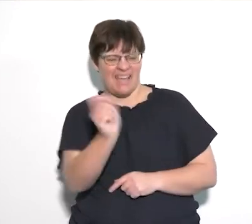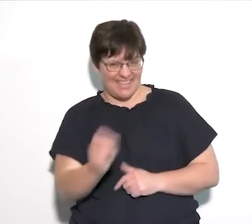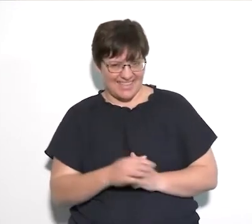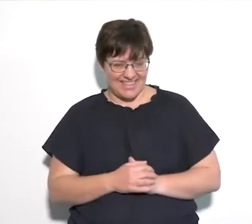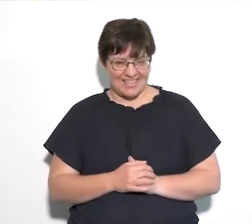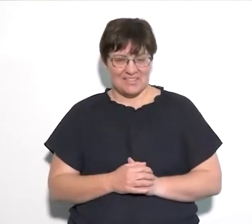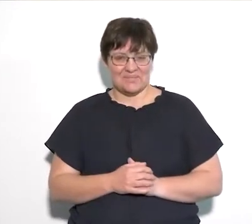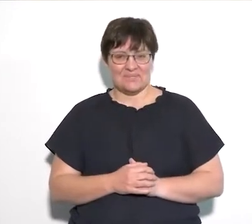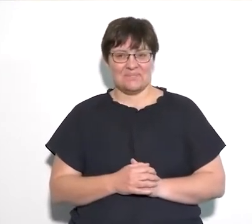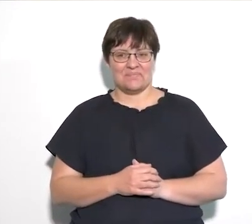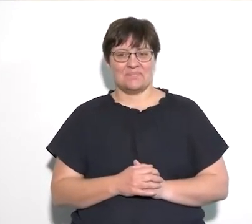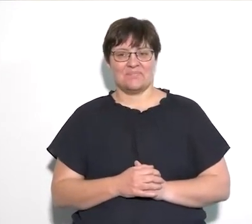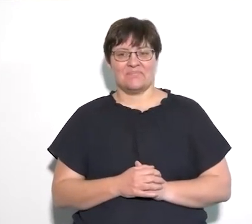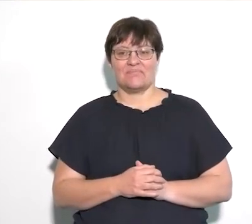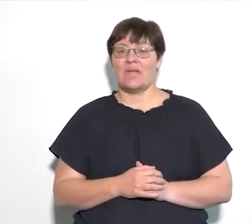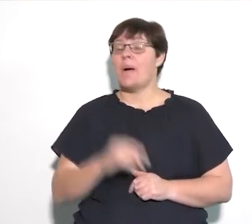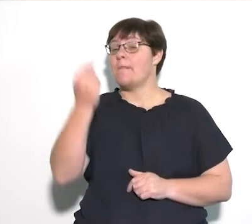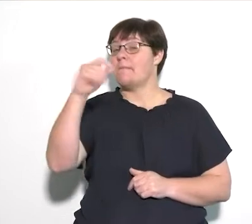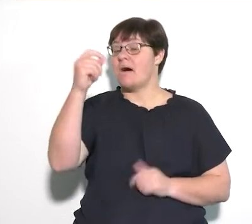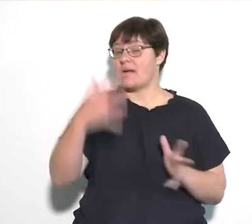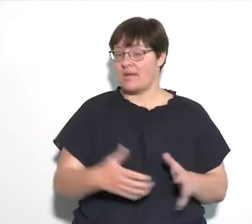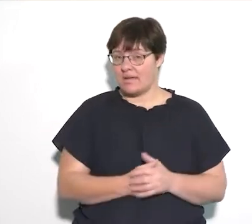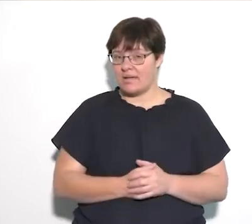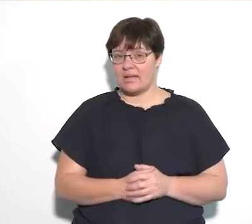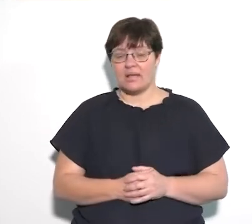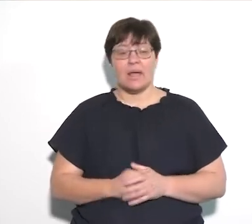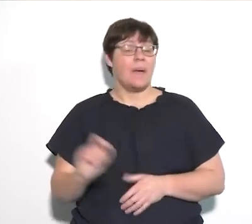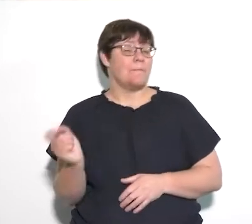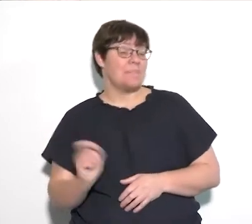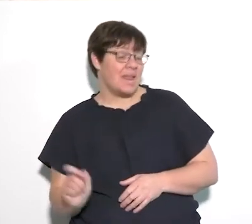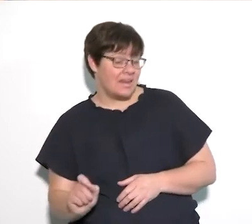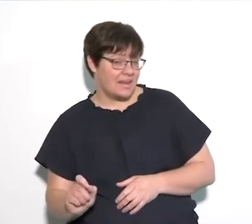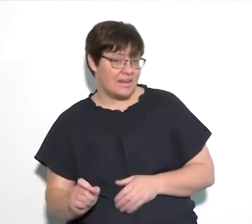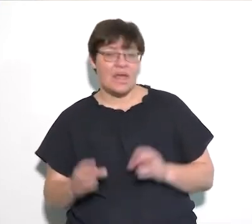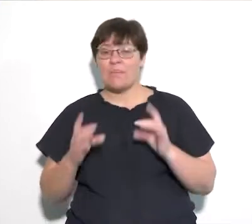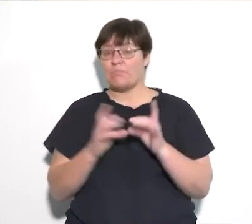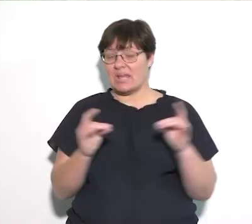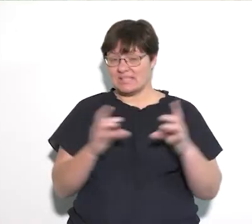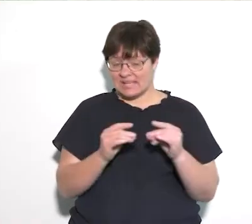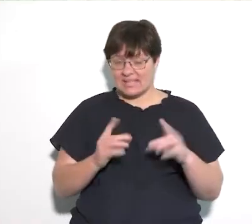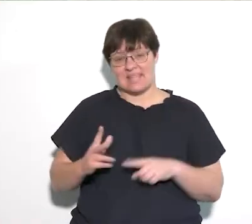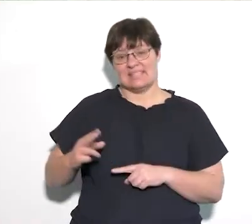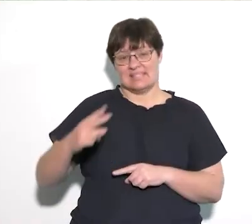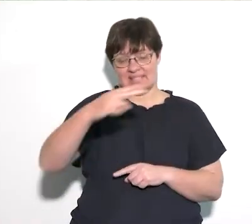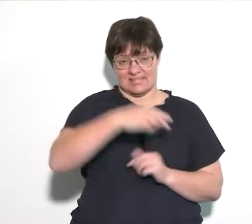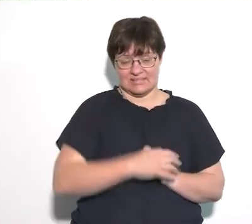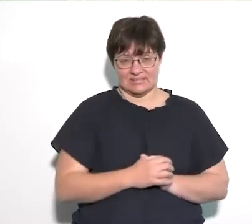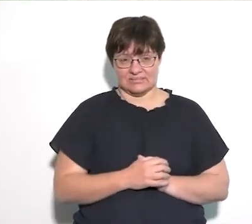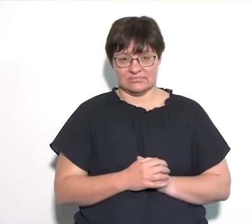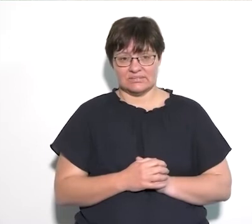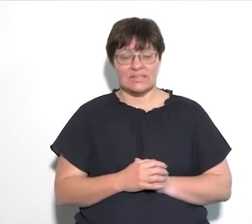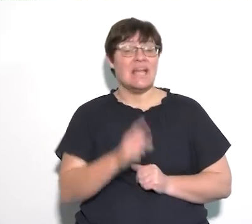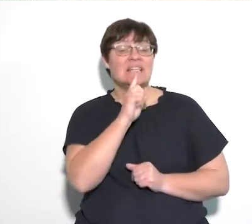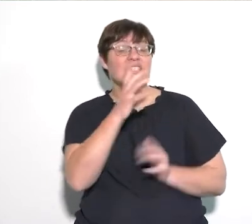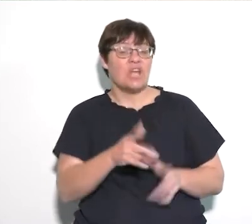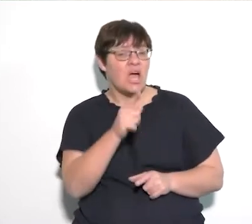waxies or Koki pens, some markers, a pen, some press stick and a scissors. As a teacher,